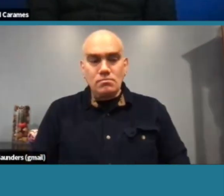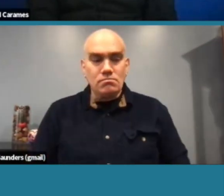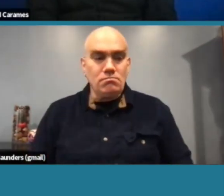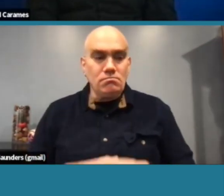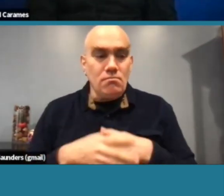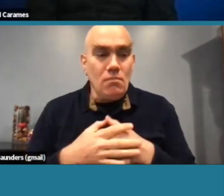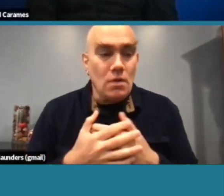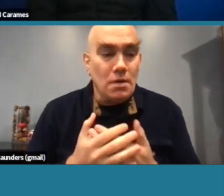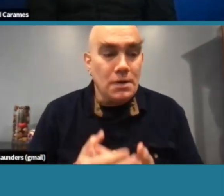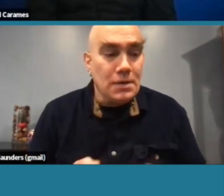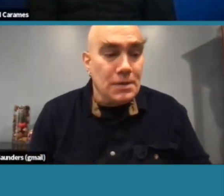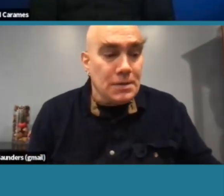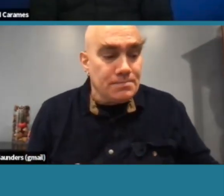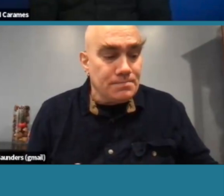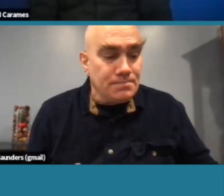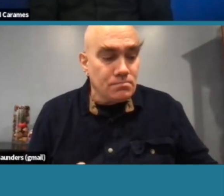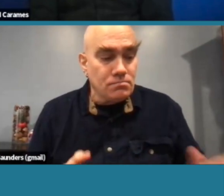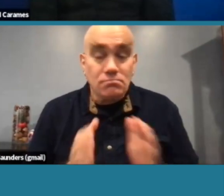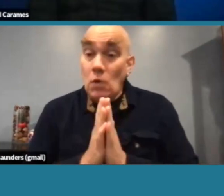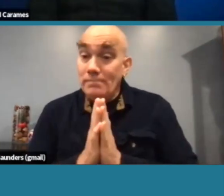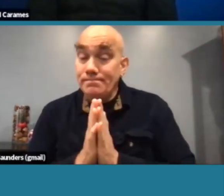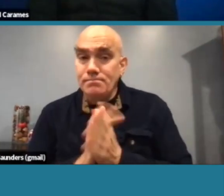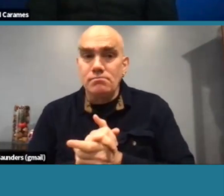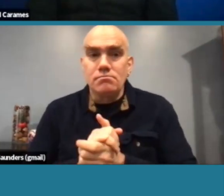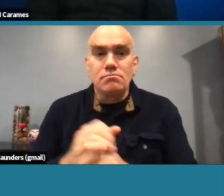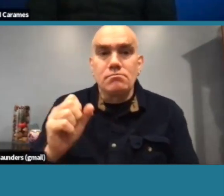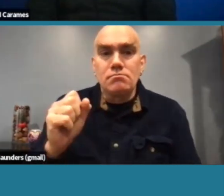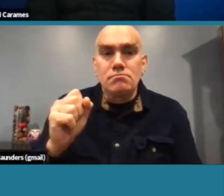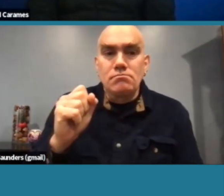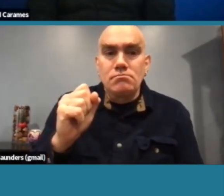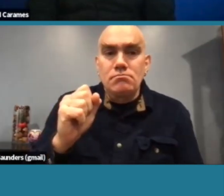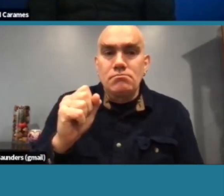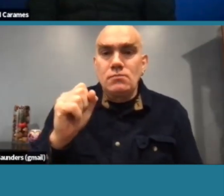And if they need to change their demeanor or anything, a DASL would be able to cue them on that as well.